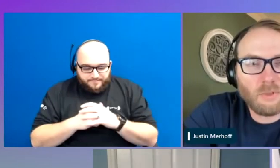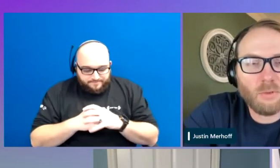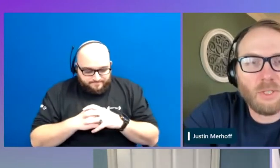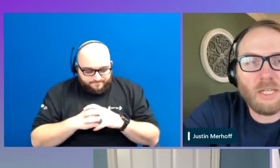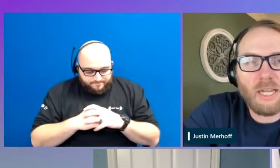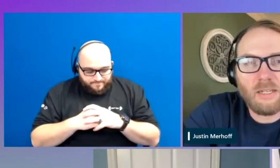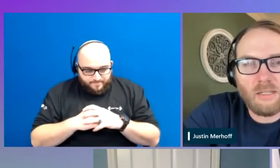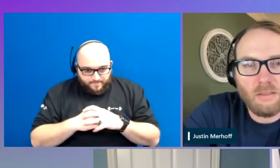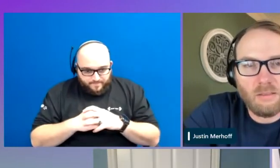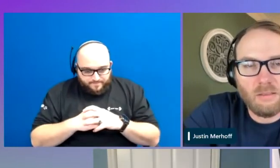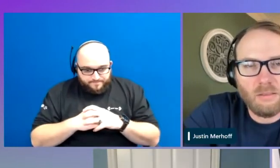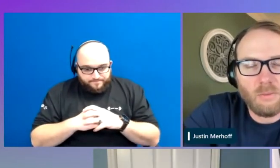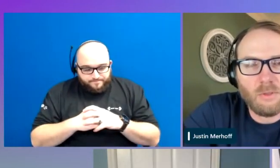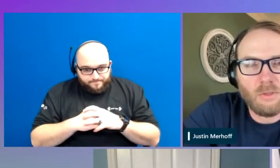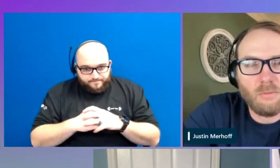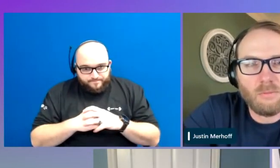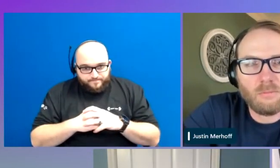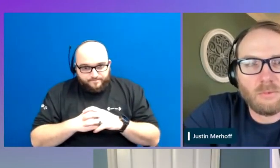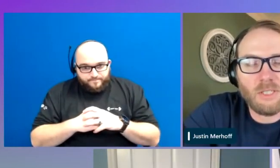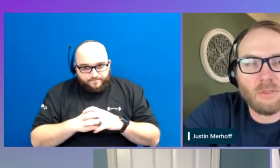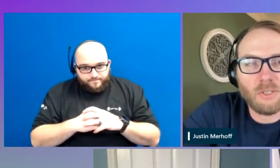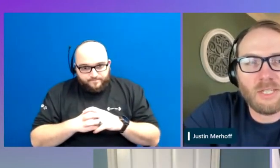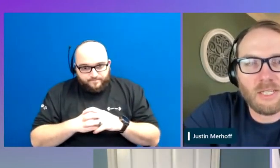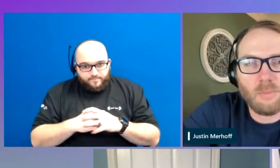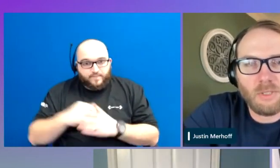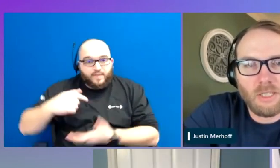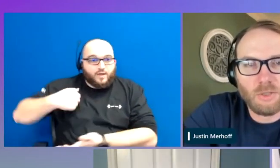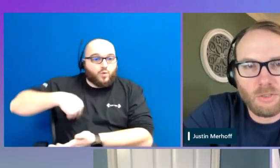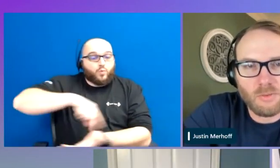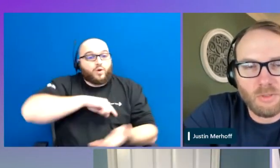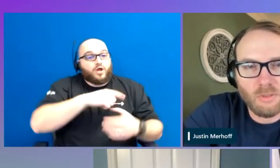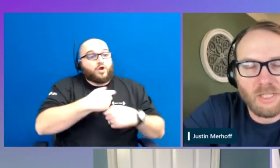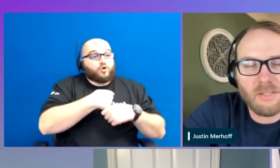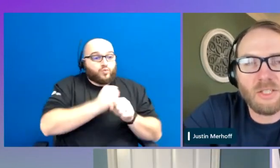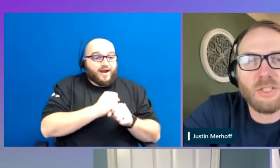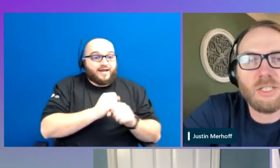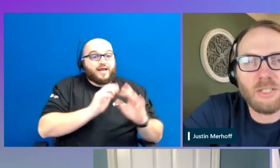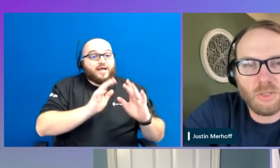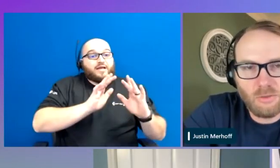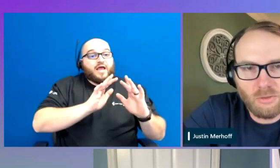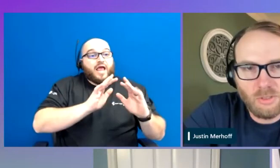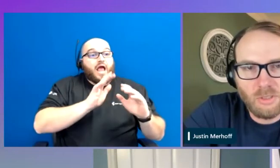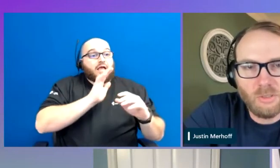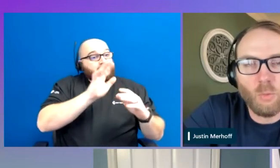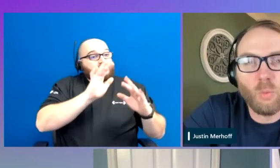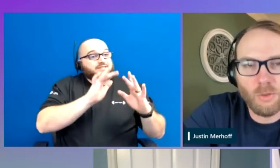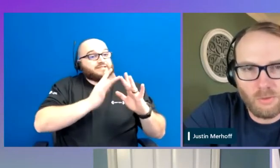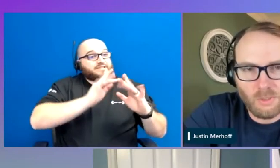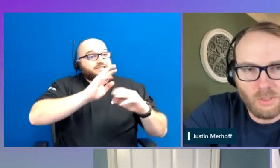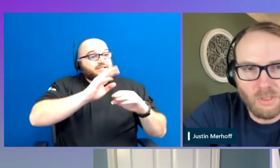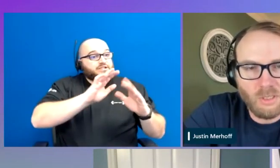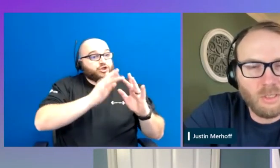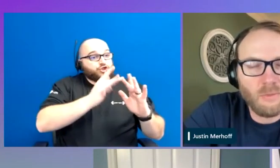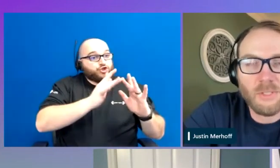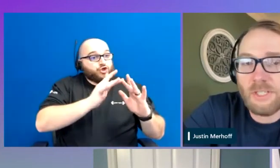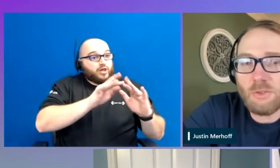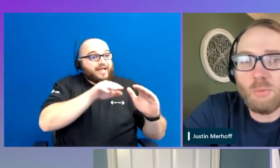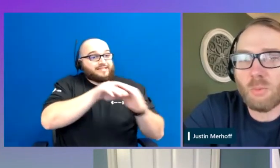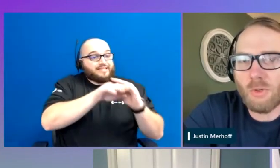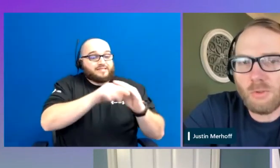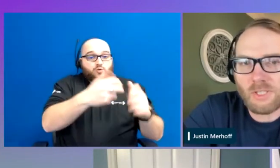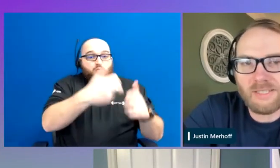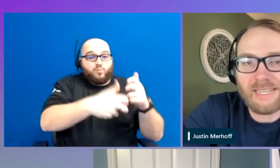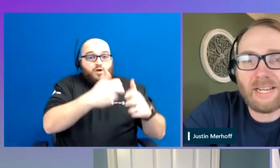We have created digital accessibility issues. It's a digital world. The